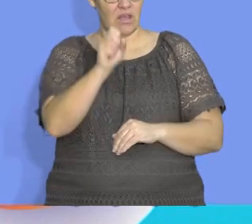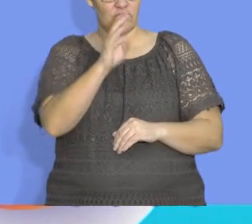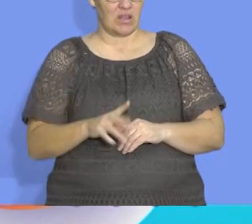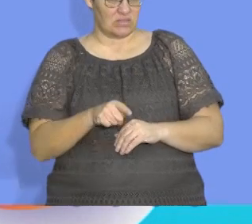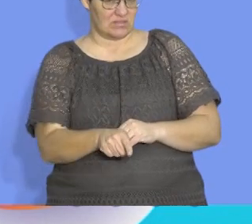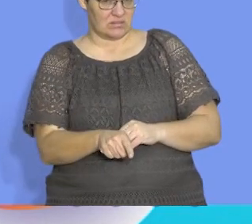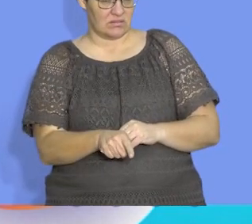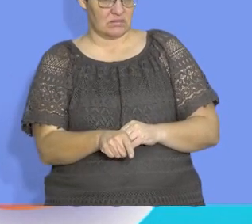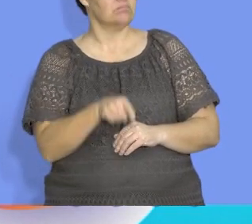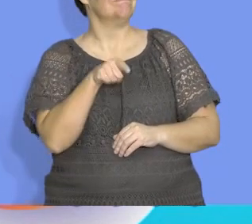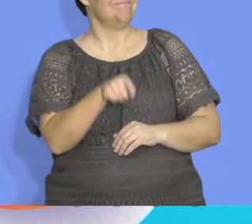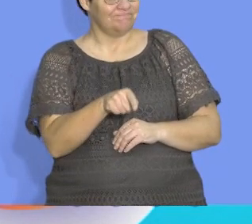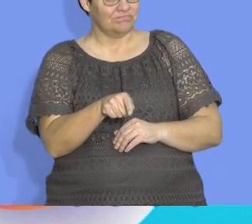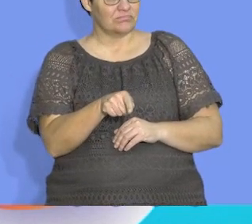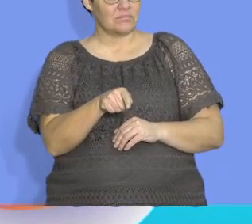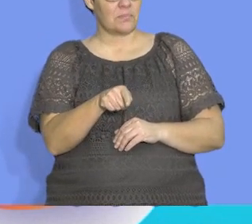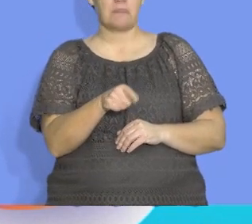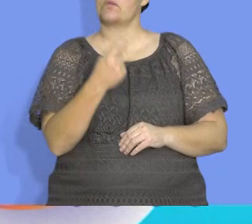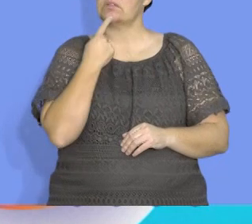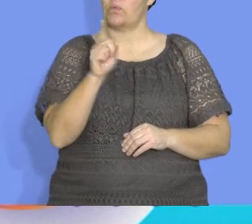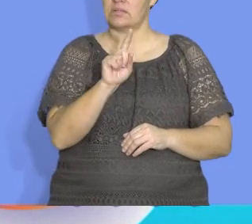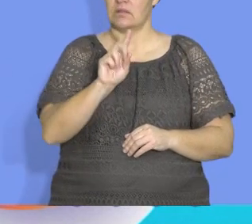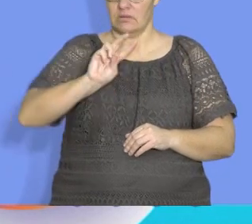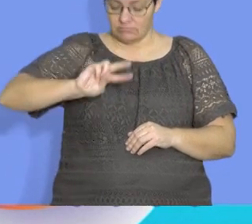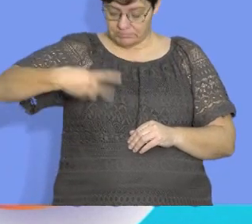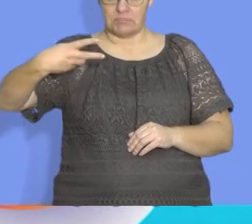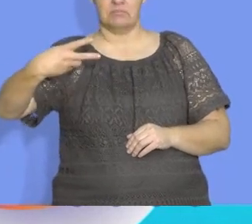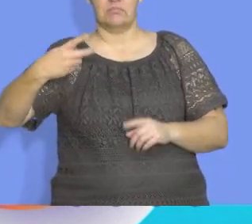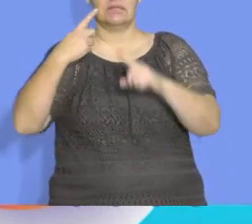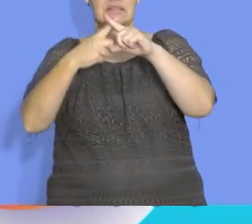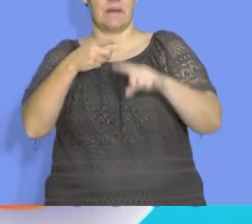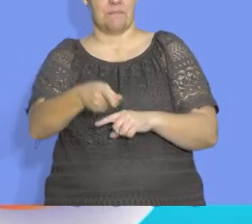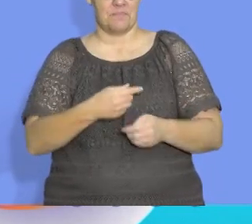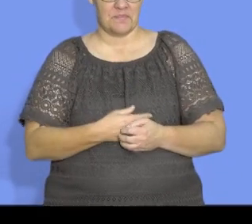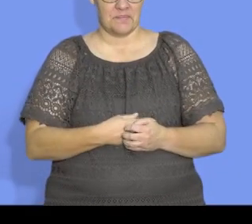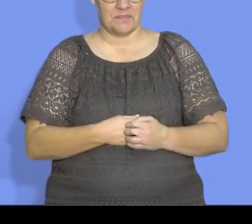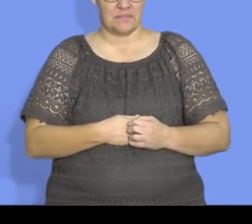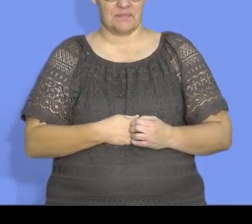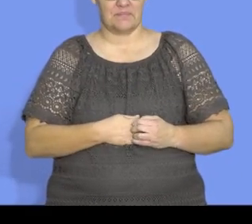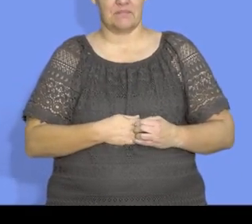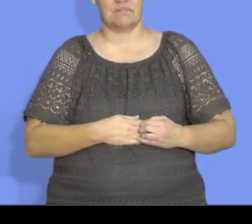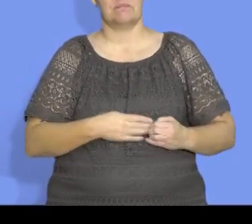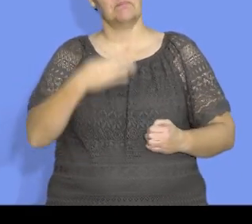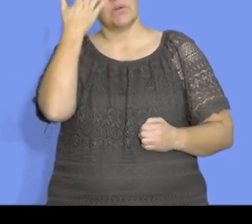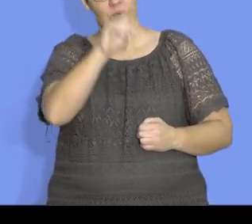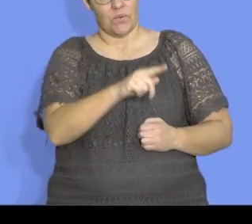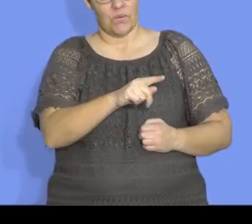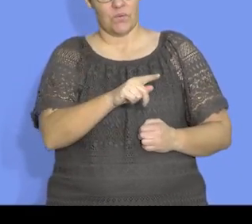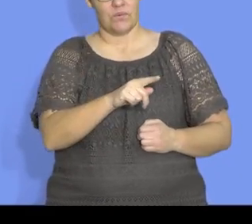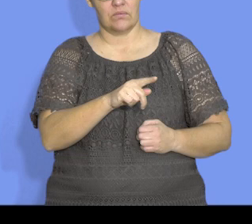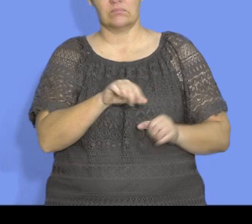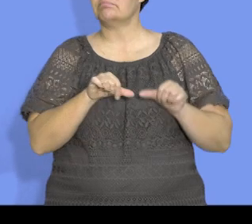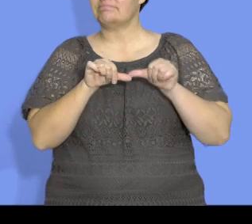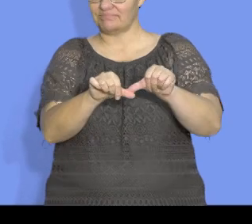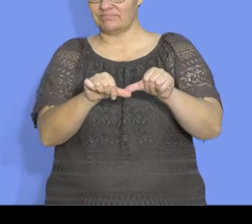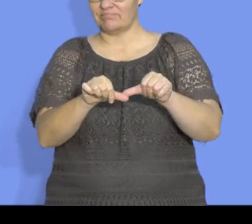That's right. If you divide by a fraction, we say we tip it and we times it. So we know that's equal to a